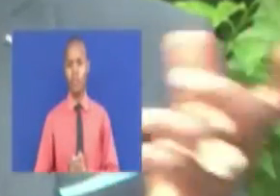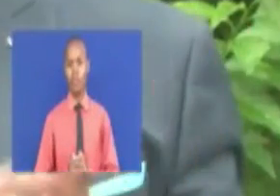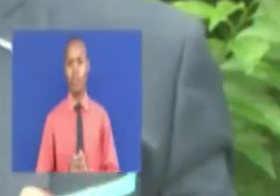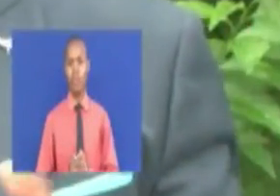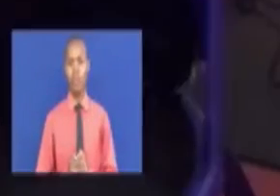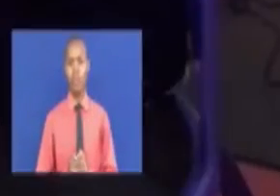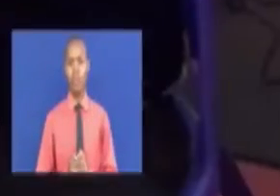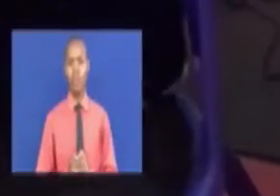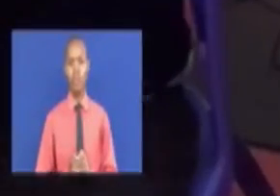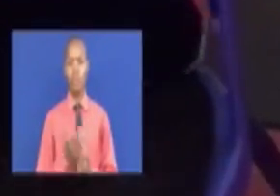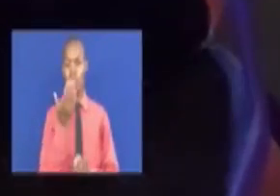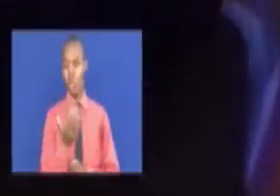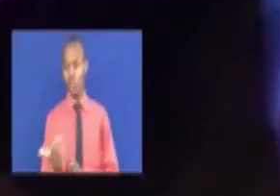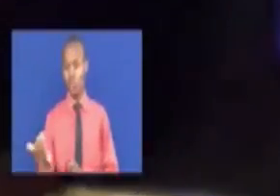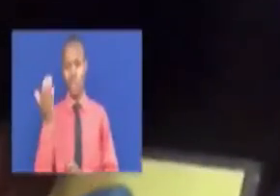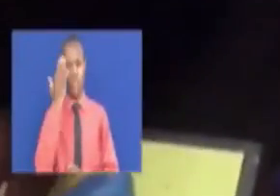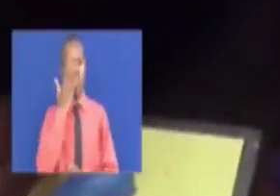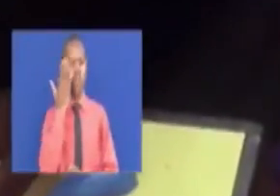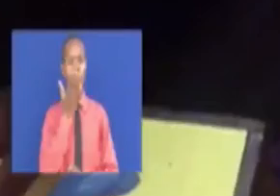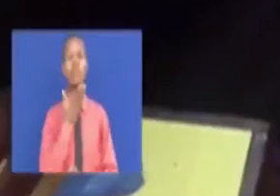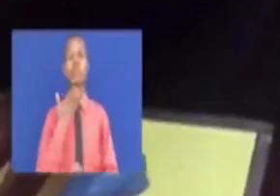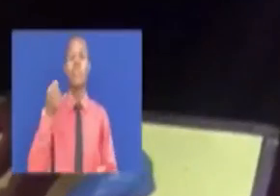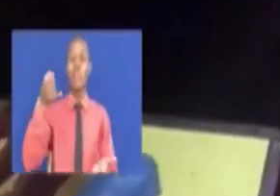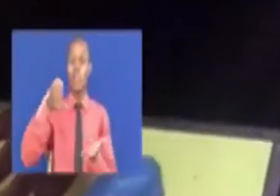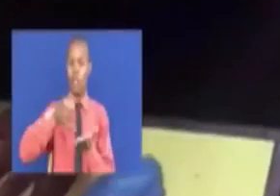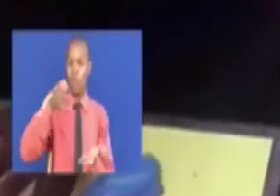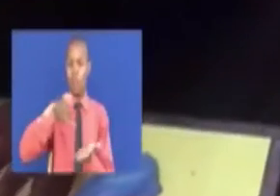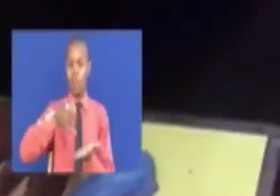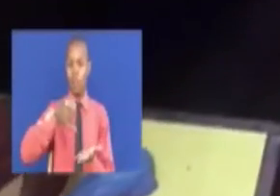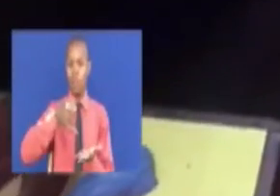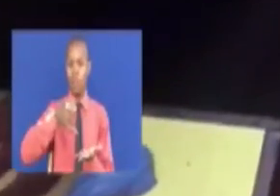They don't want to be involved in parallel